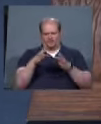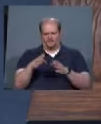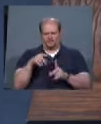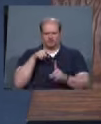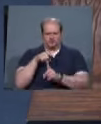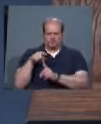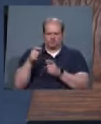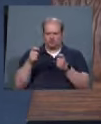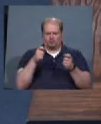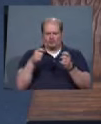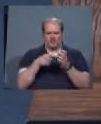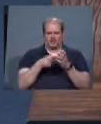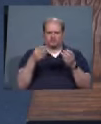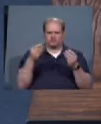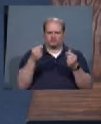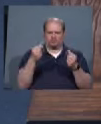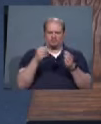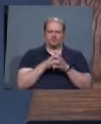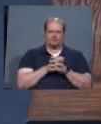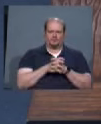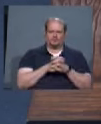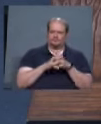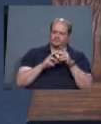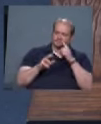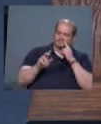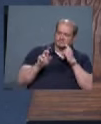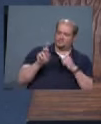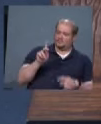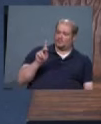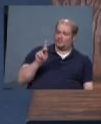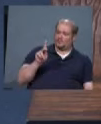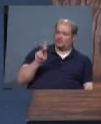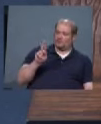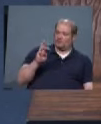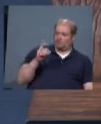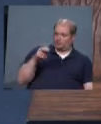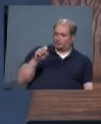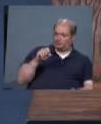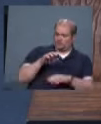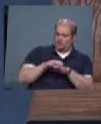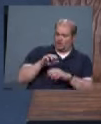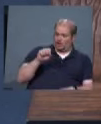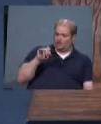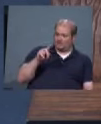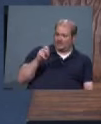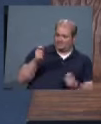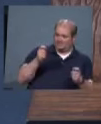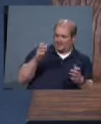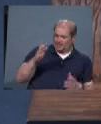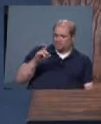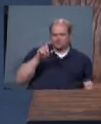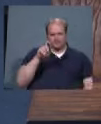who manage the property. Will it be on-site management? Yes, sir. Typically,